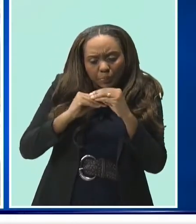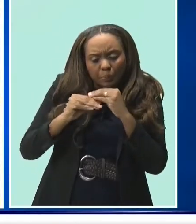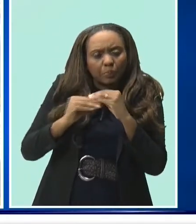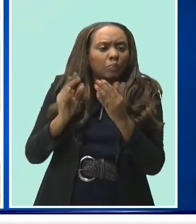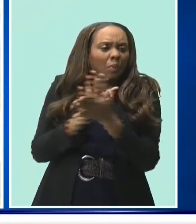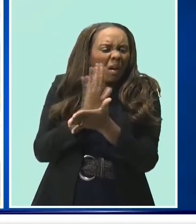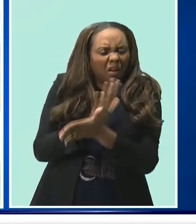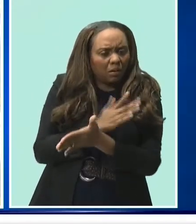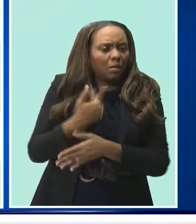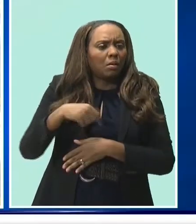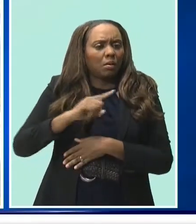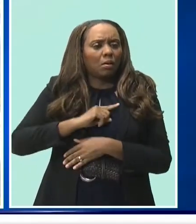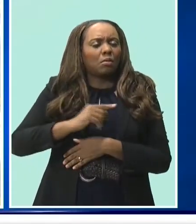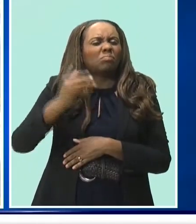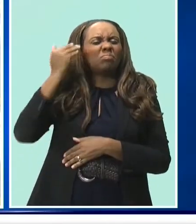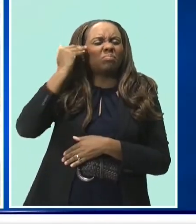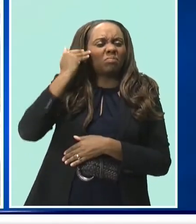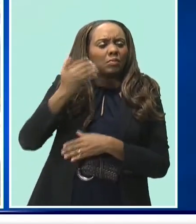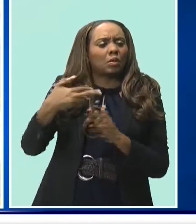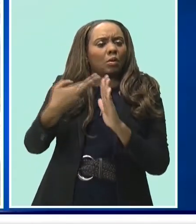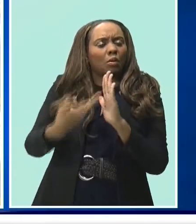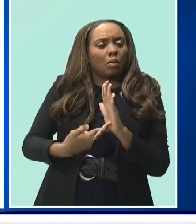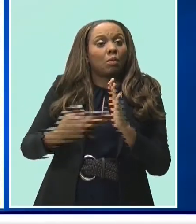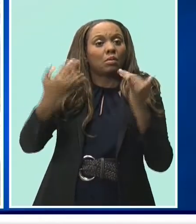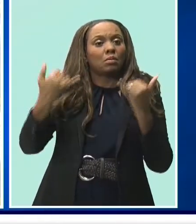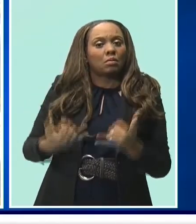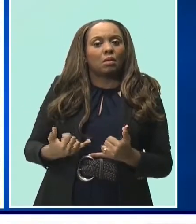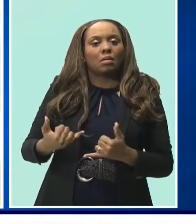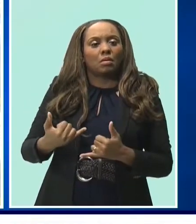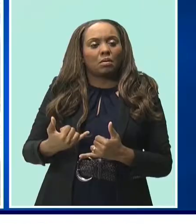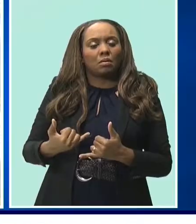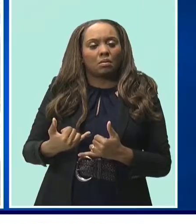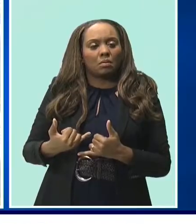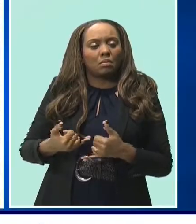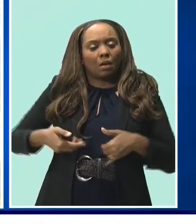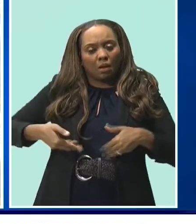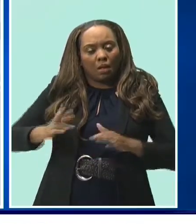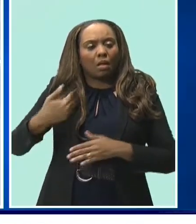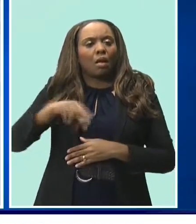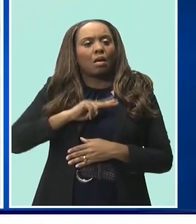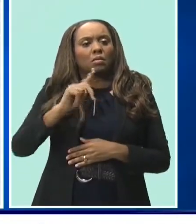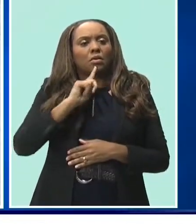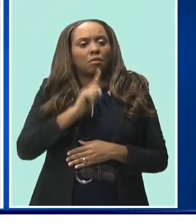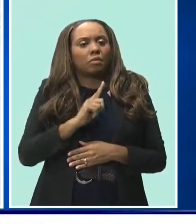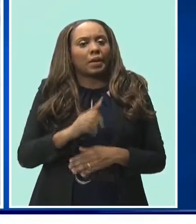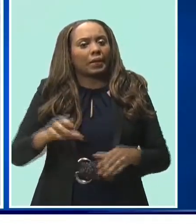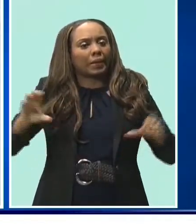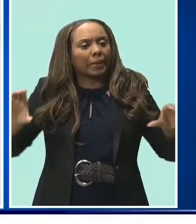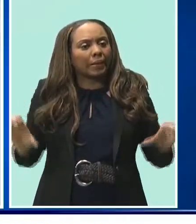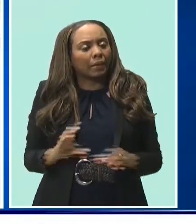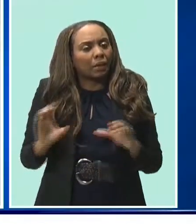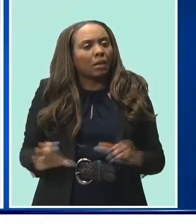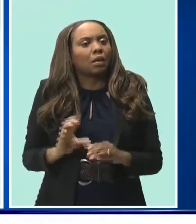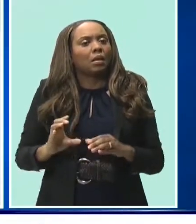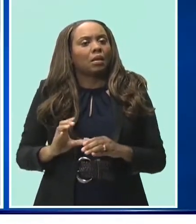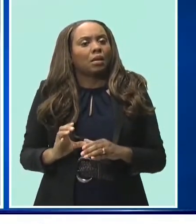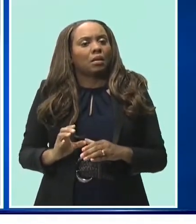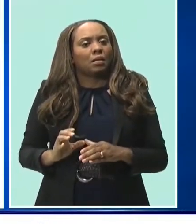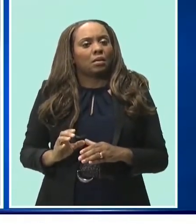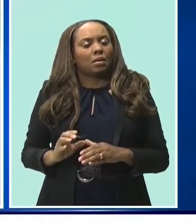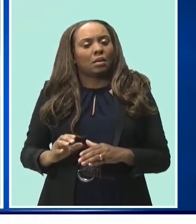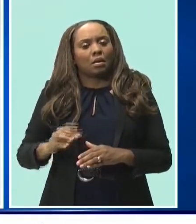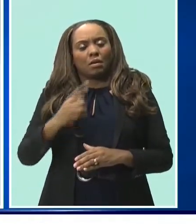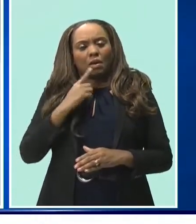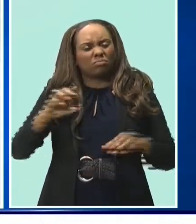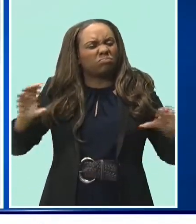have been assured that the regulations will give us the teeth to act in the manner that we need to in order